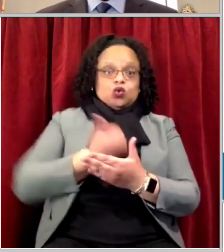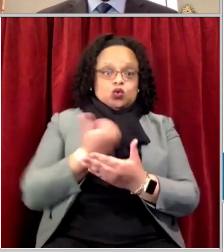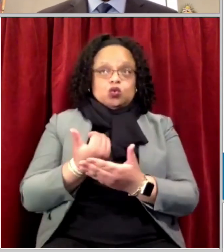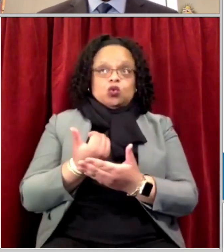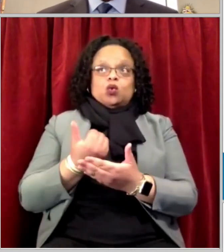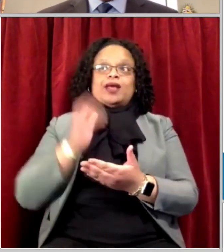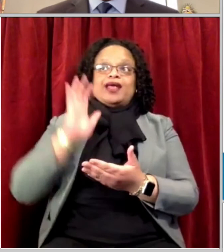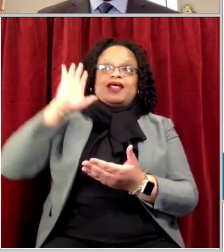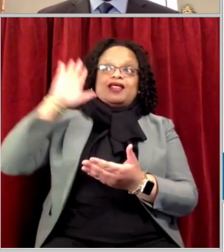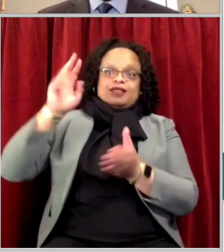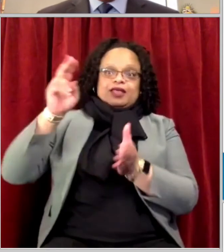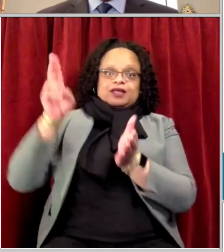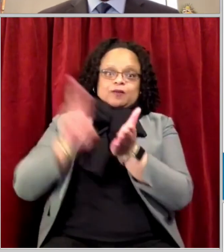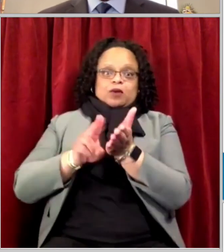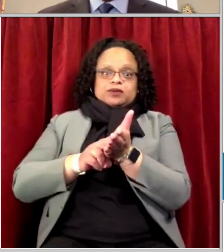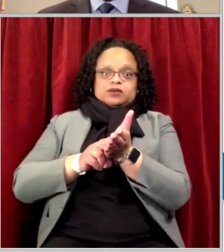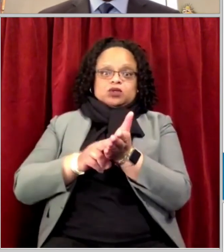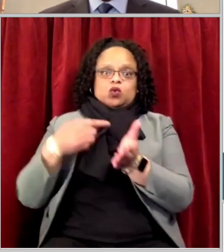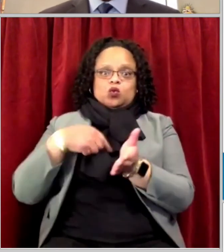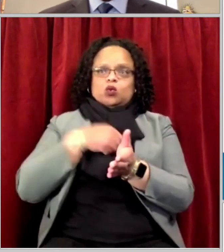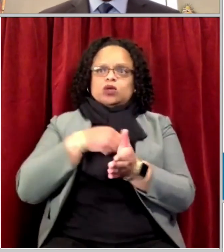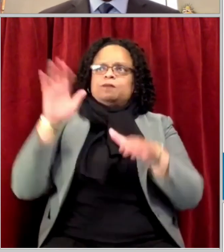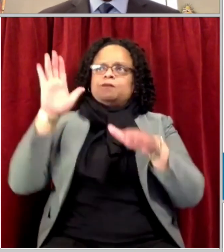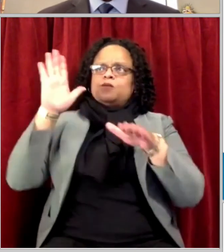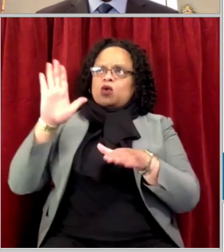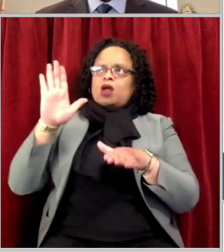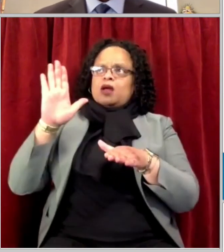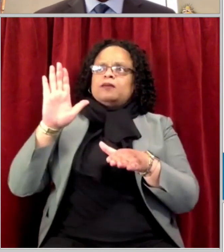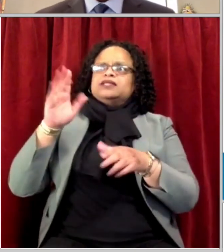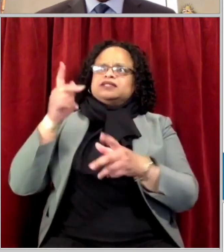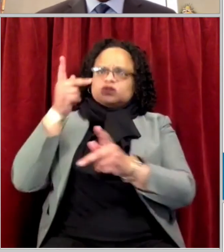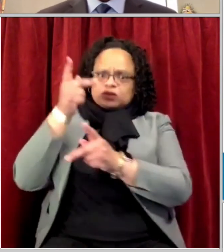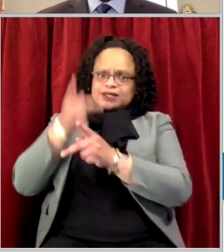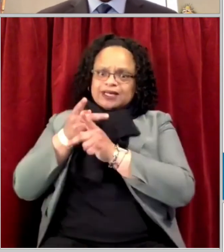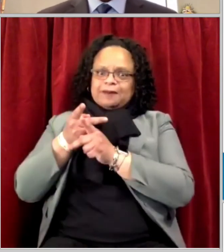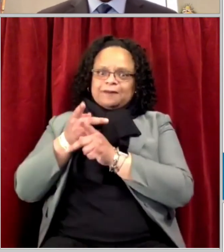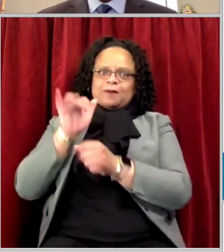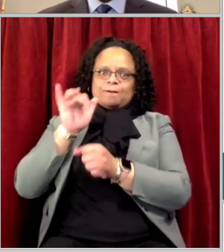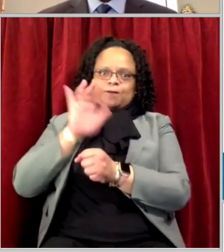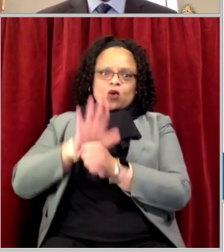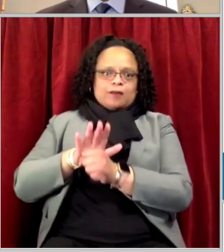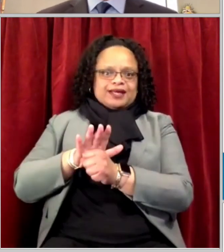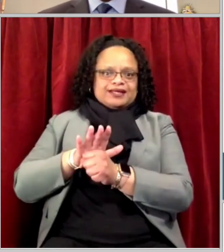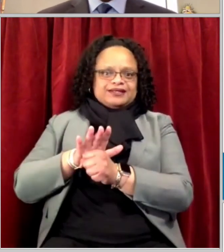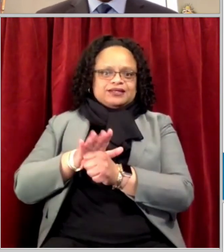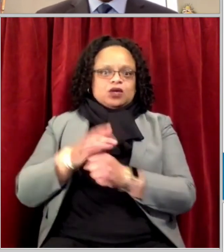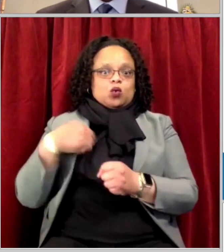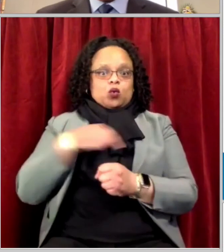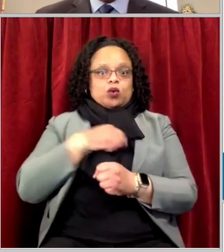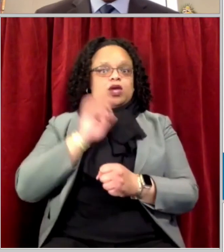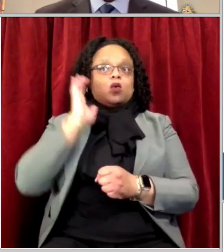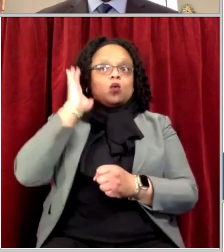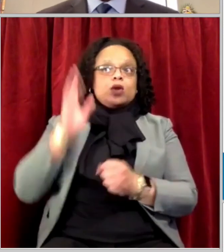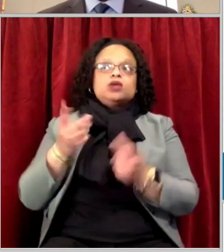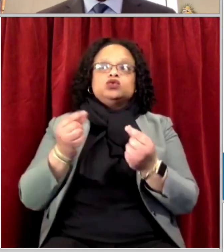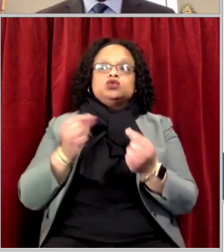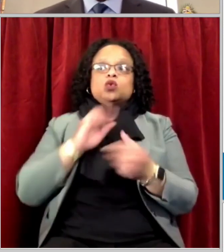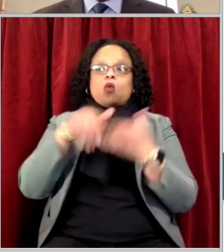covenant as the people of Israel did in Exodus 24. We will do everything the Lord